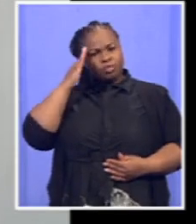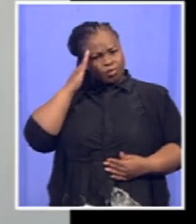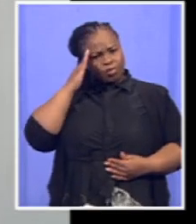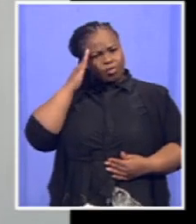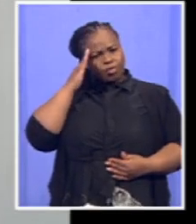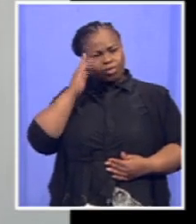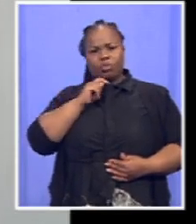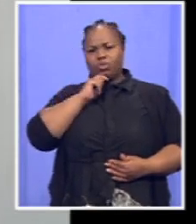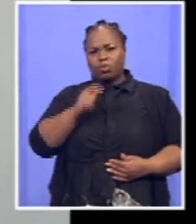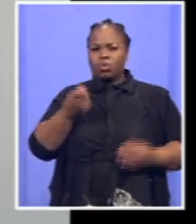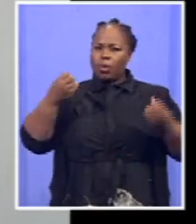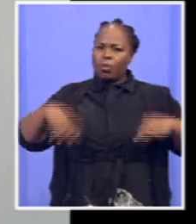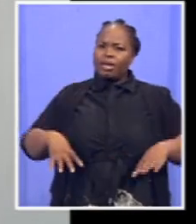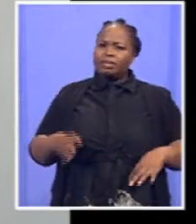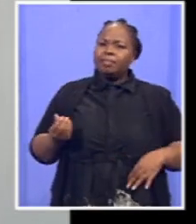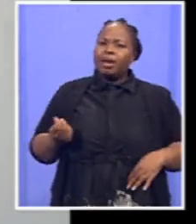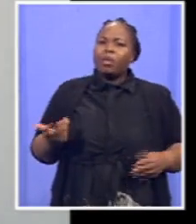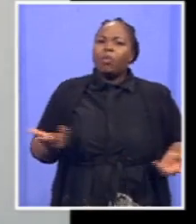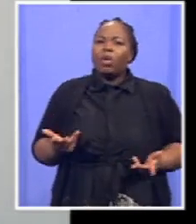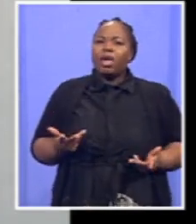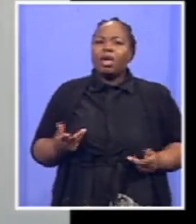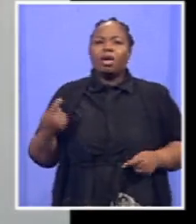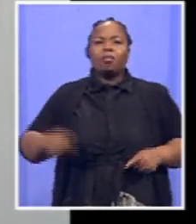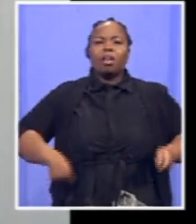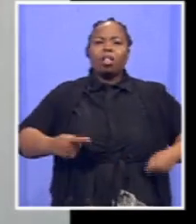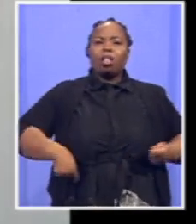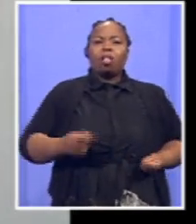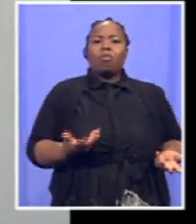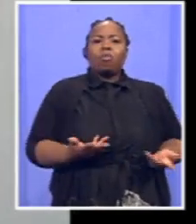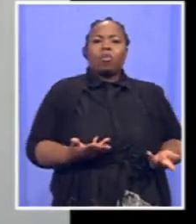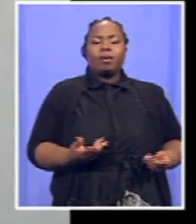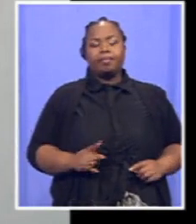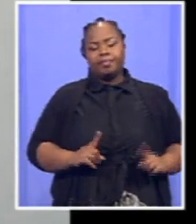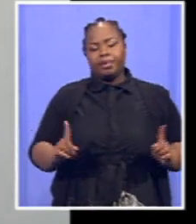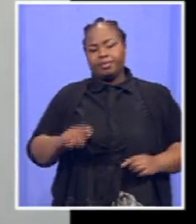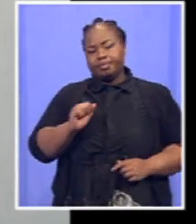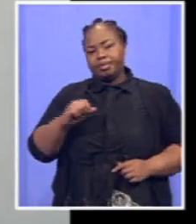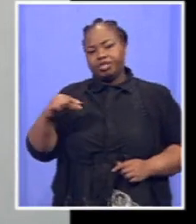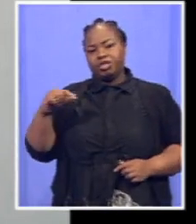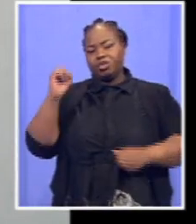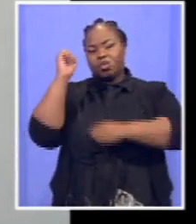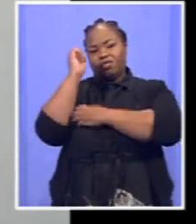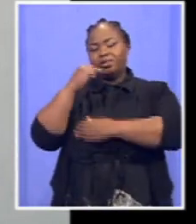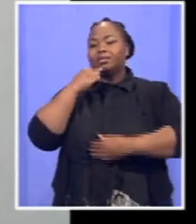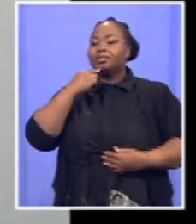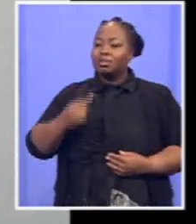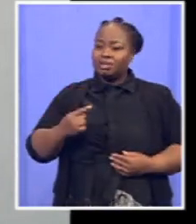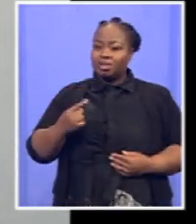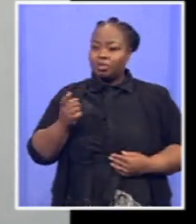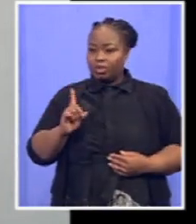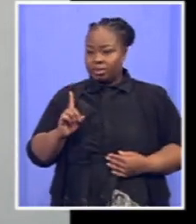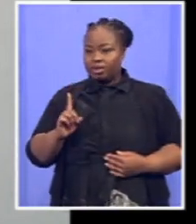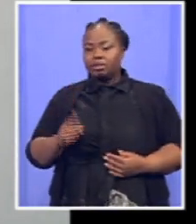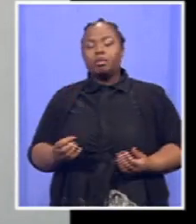know exactly where this amount goes to. But the AG's office did say that